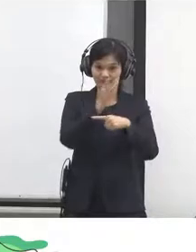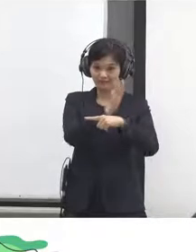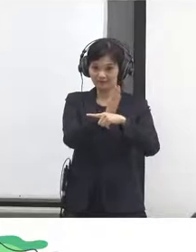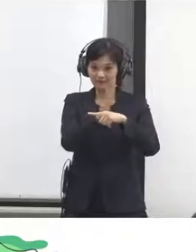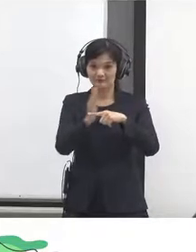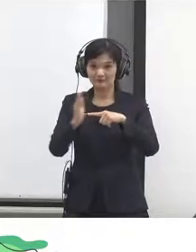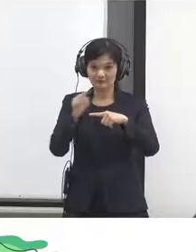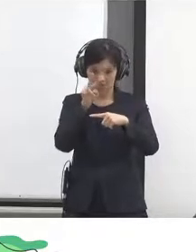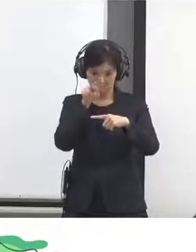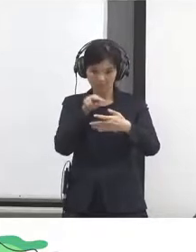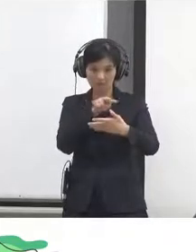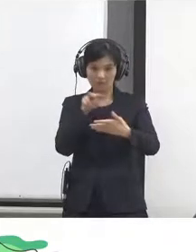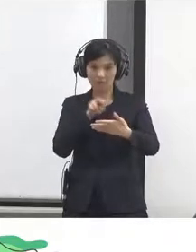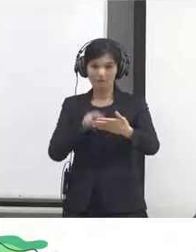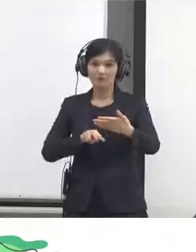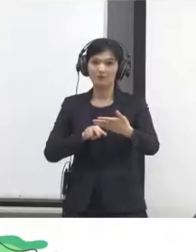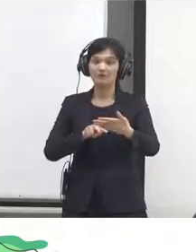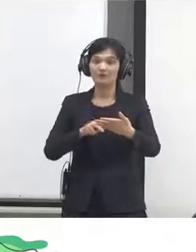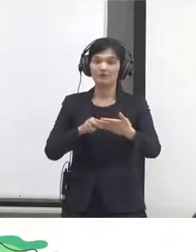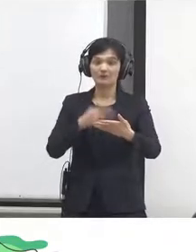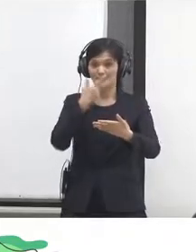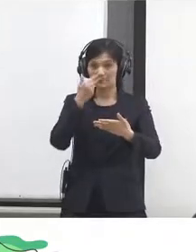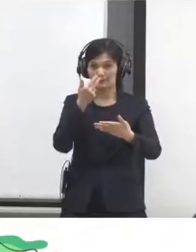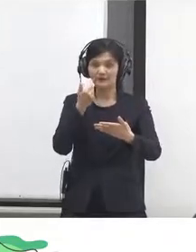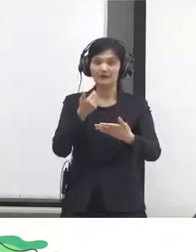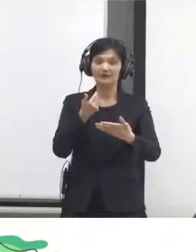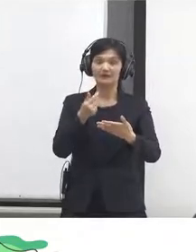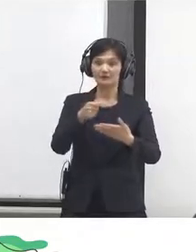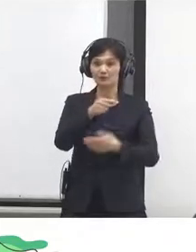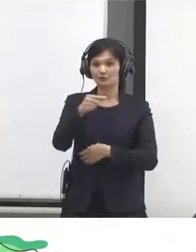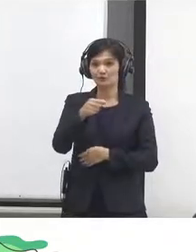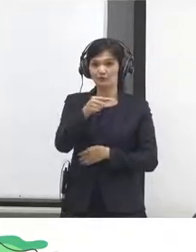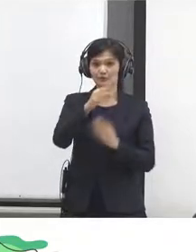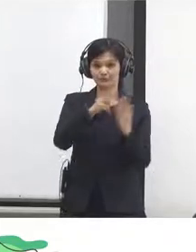job, and then have a website for timeline